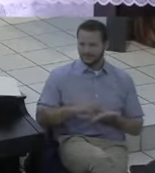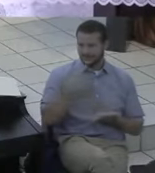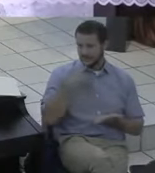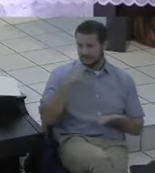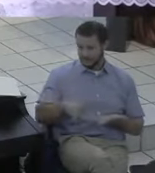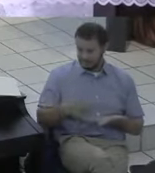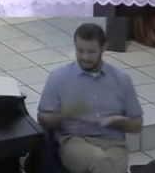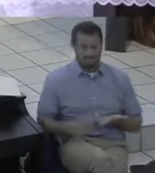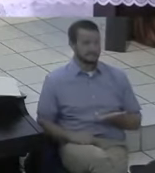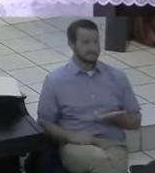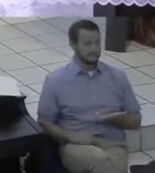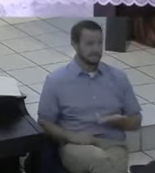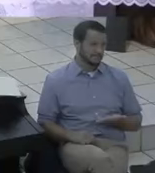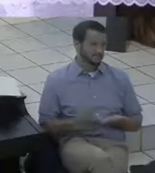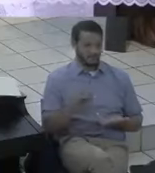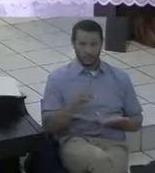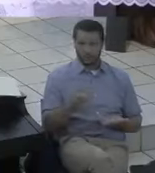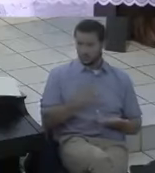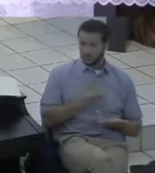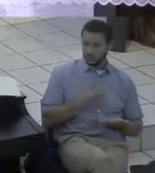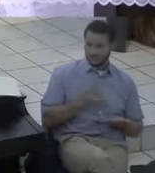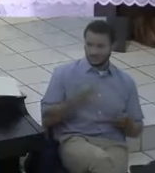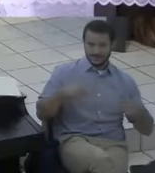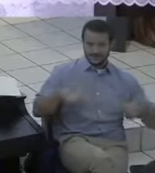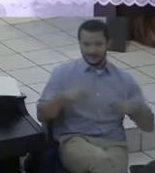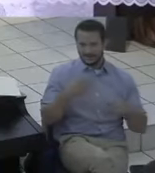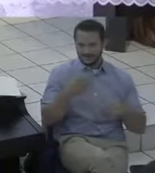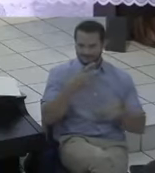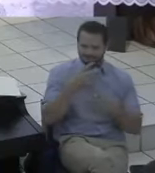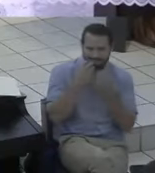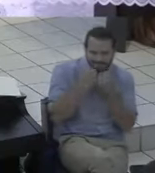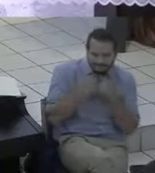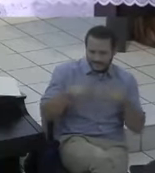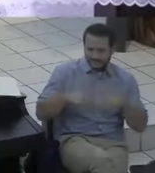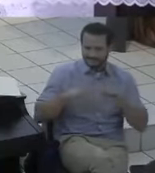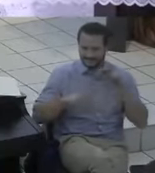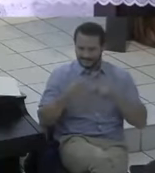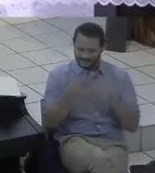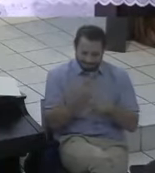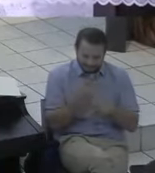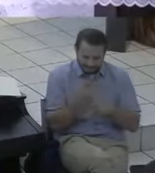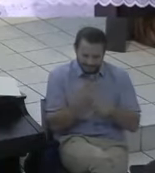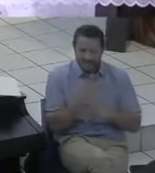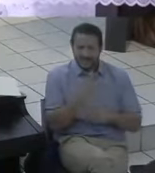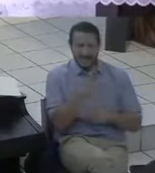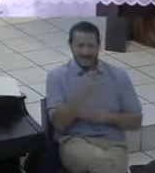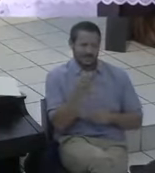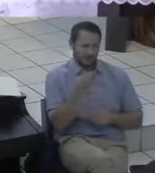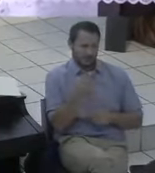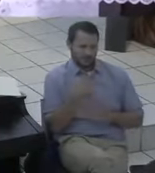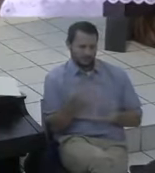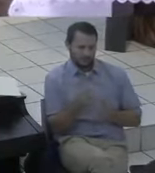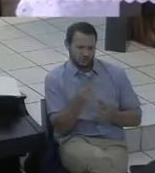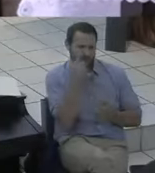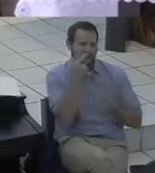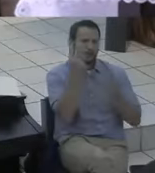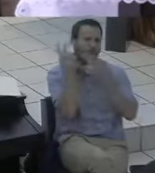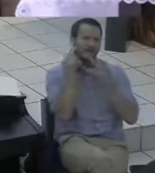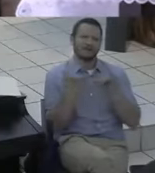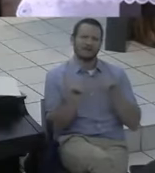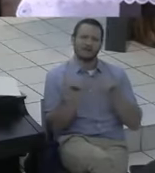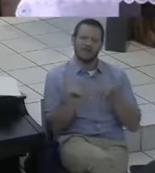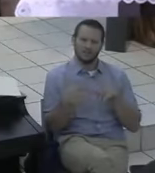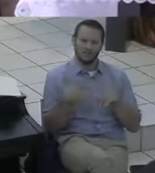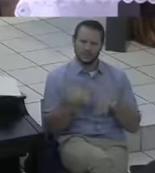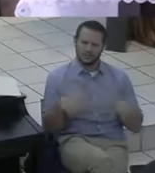keep those in mind, reflect on what we have done, and continue to support so we can continue doing things like